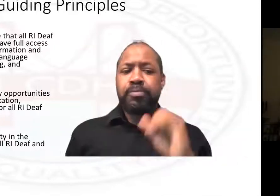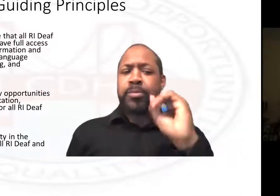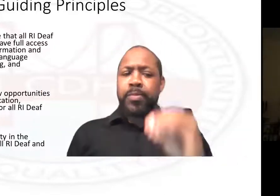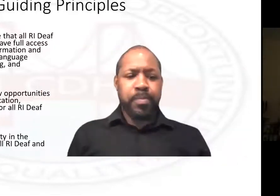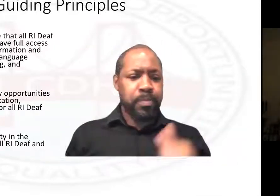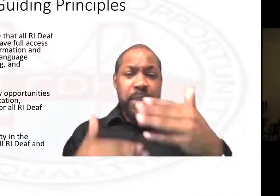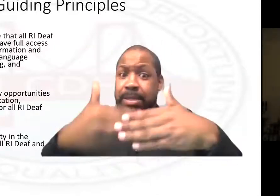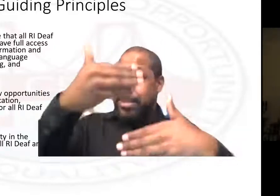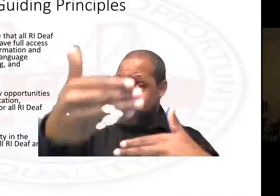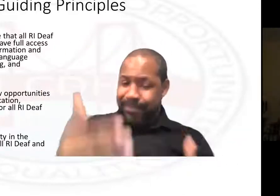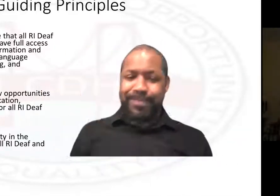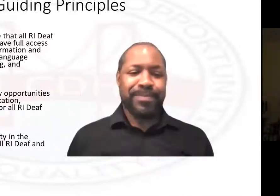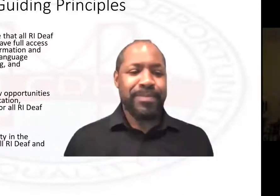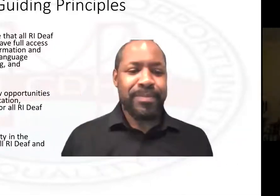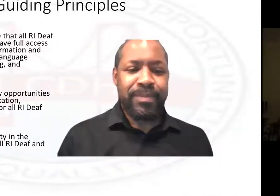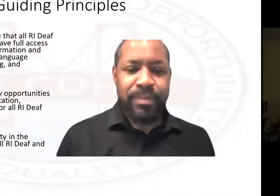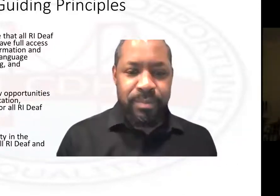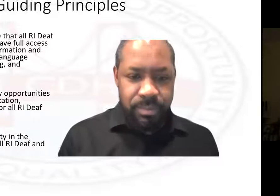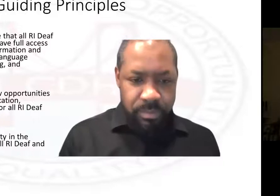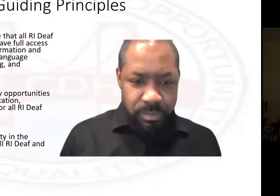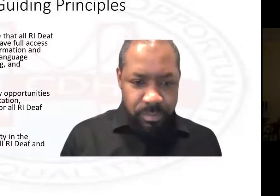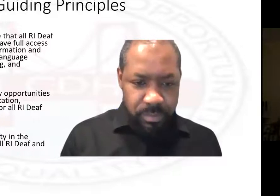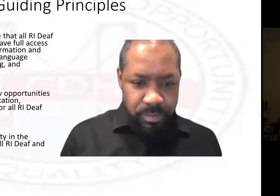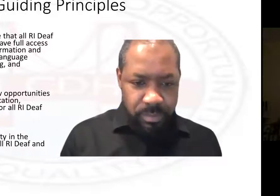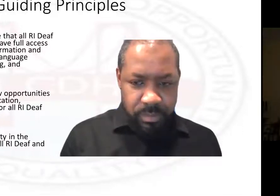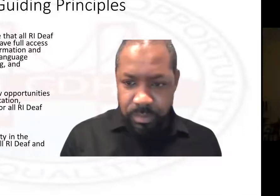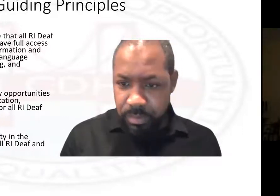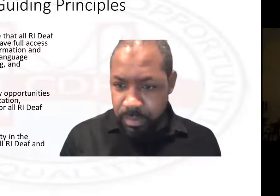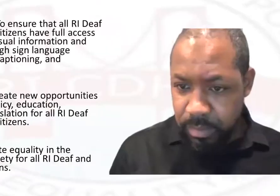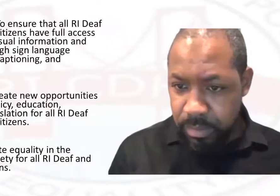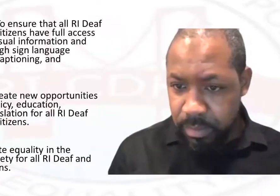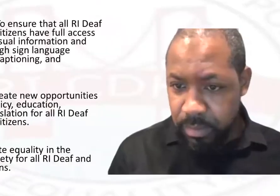up. We're keeping on going. Next slide, please. Thanks.